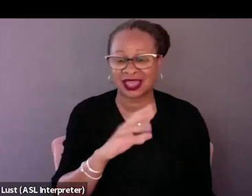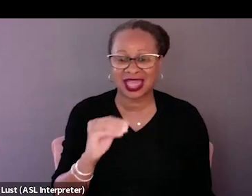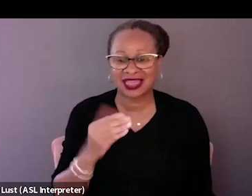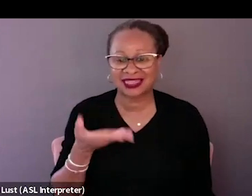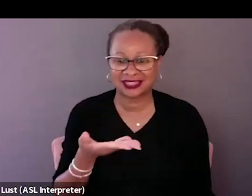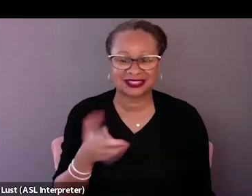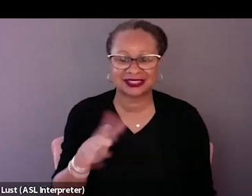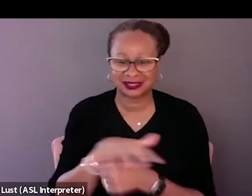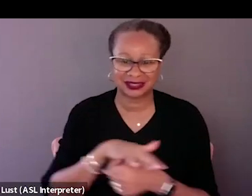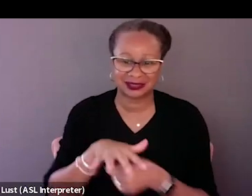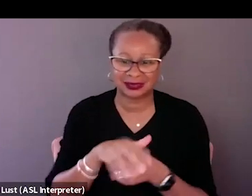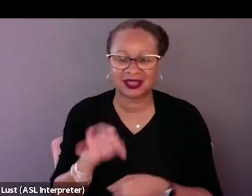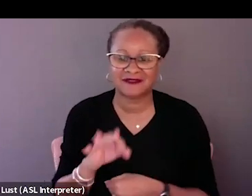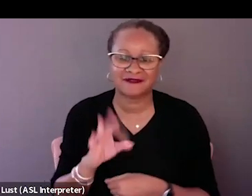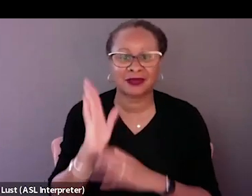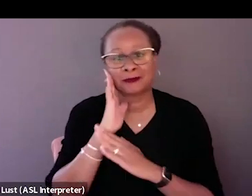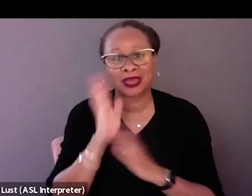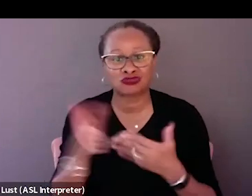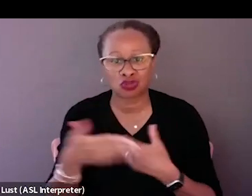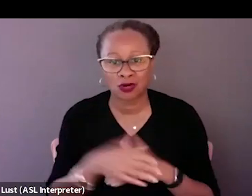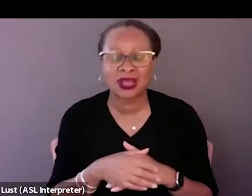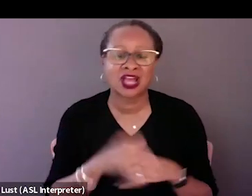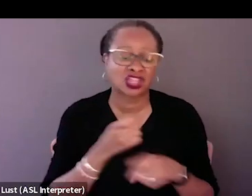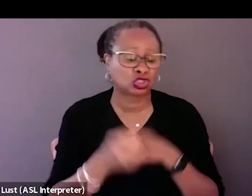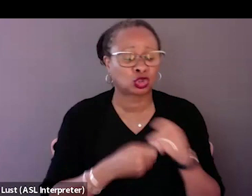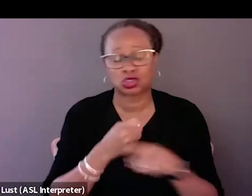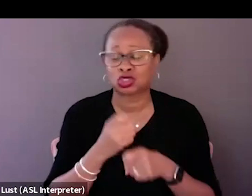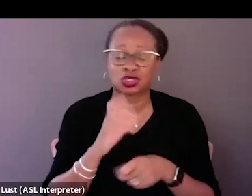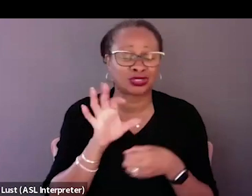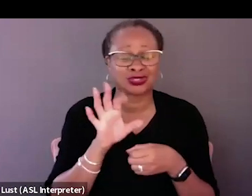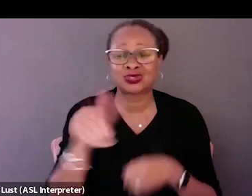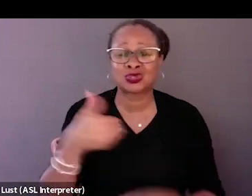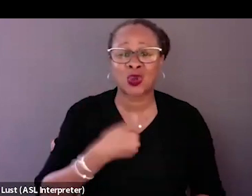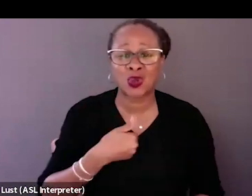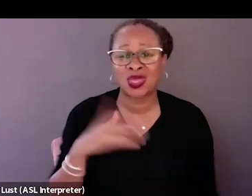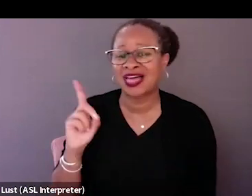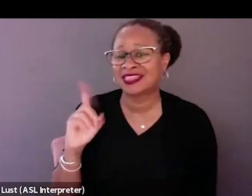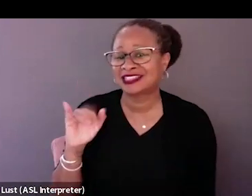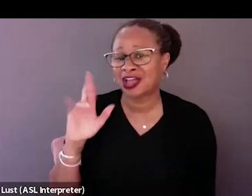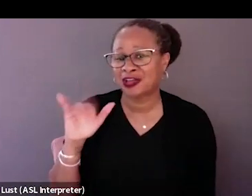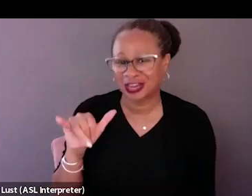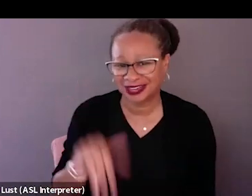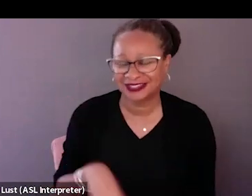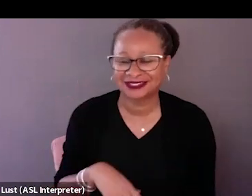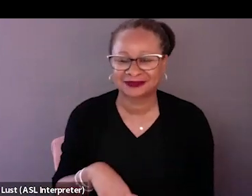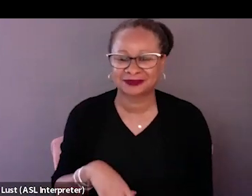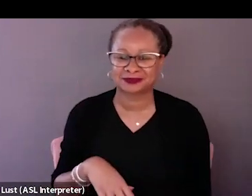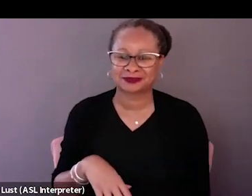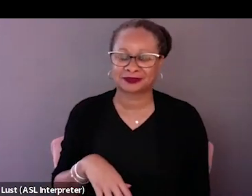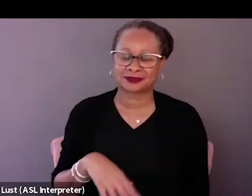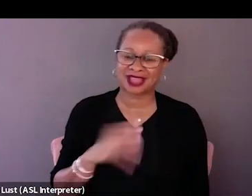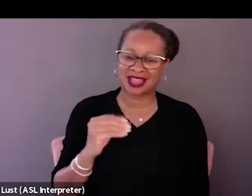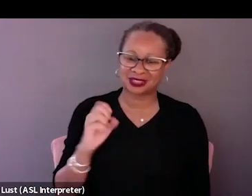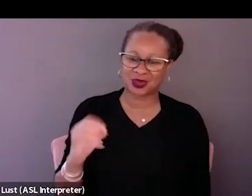the space of the bedroom, the tortured soul, the diary. And so,